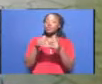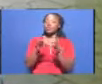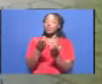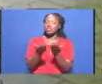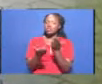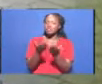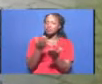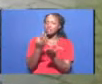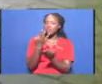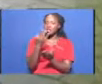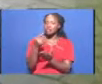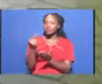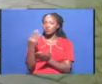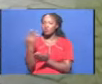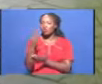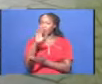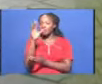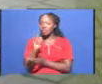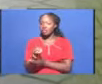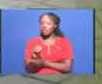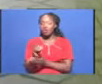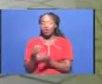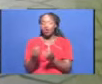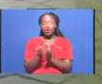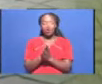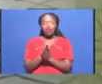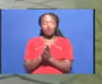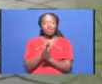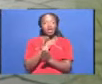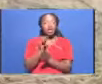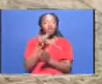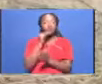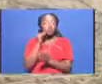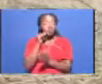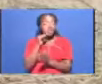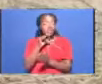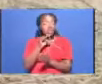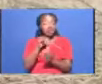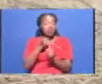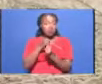at 3-4% of gross domestic product annually.